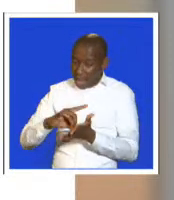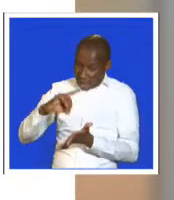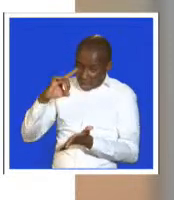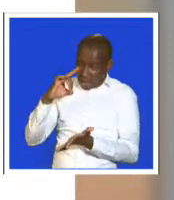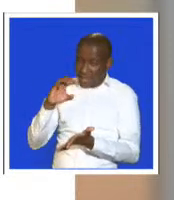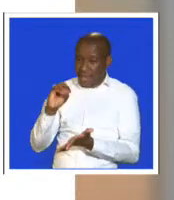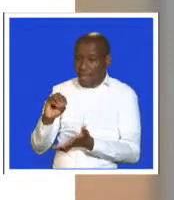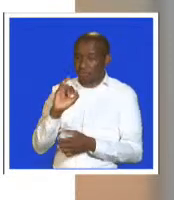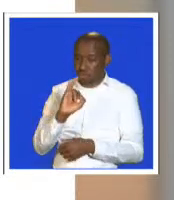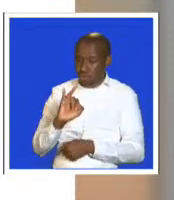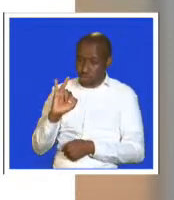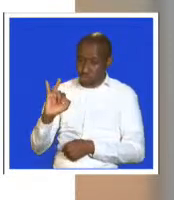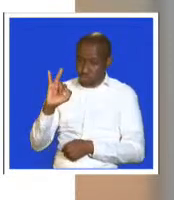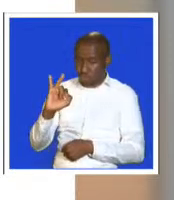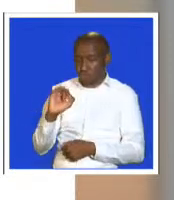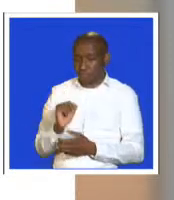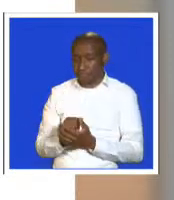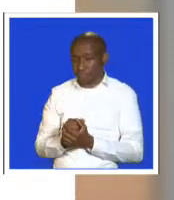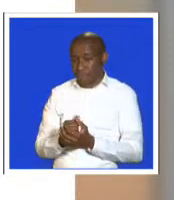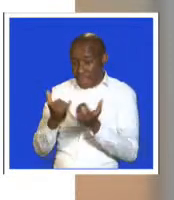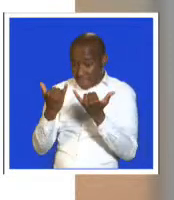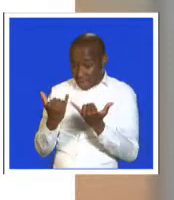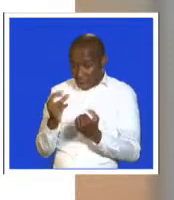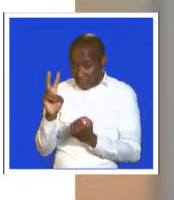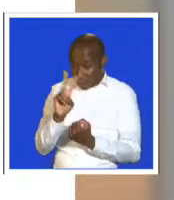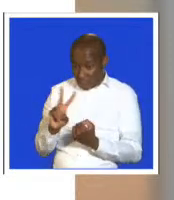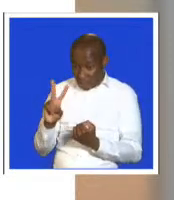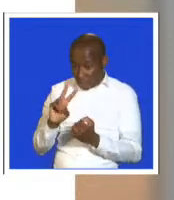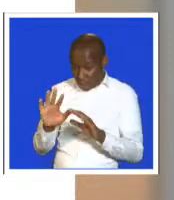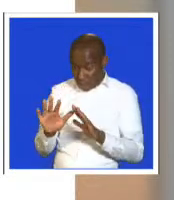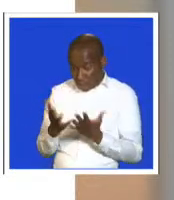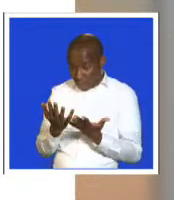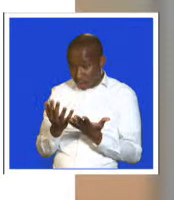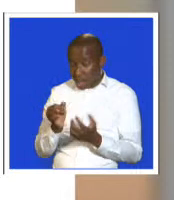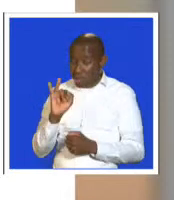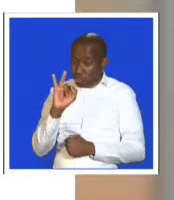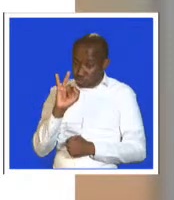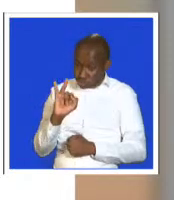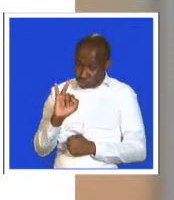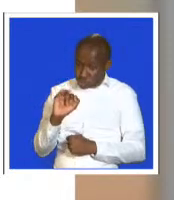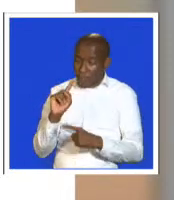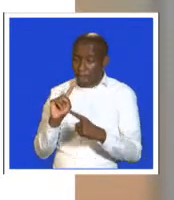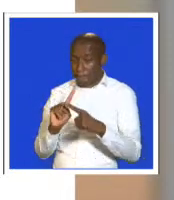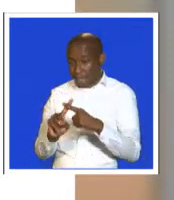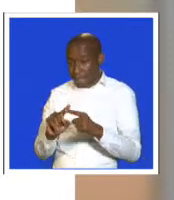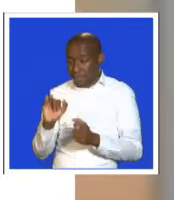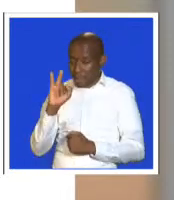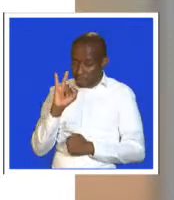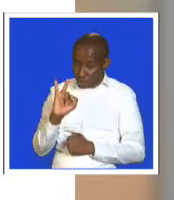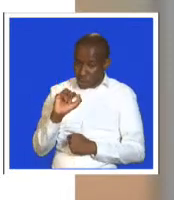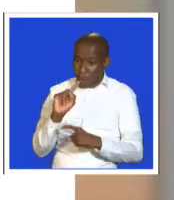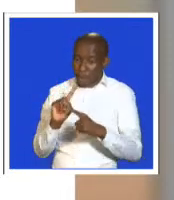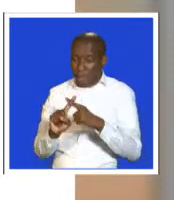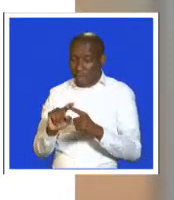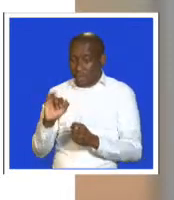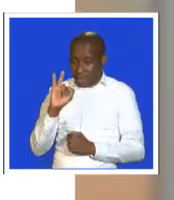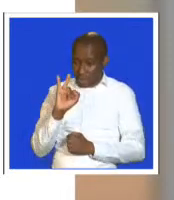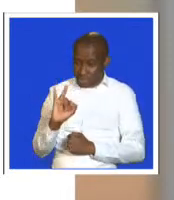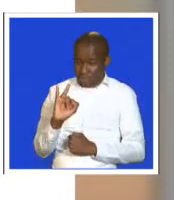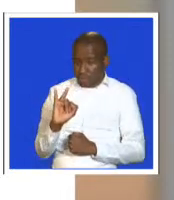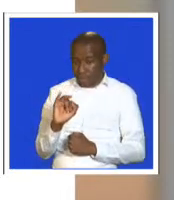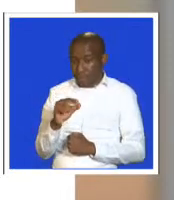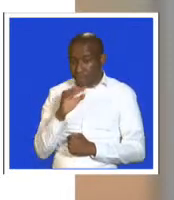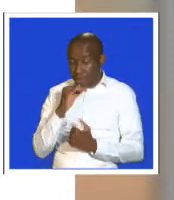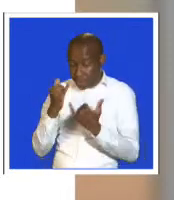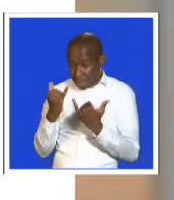is 2. So for our volume, we'll have 2 multiplied by 2 multiplied by 2, which we